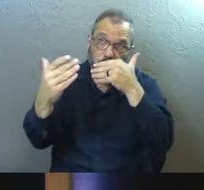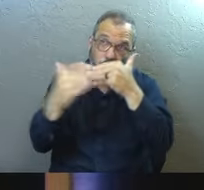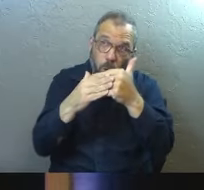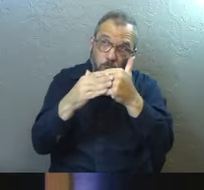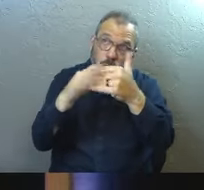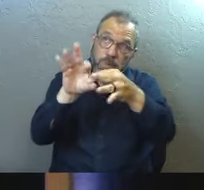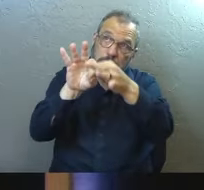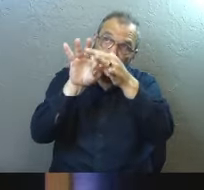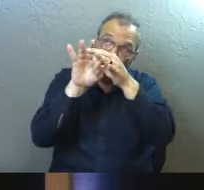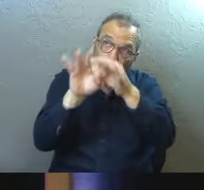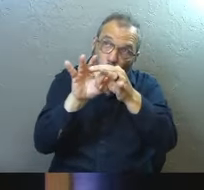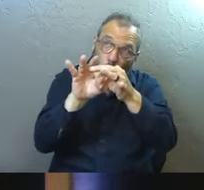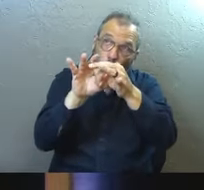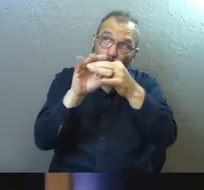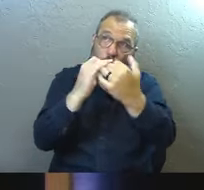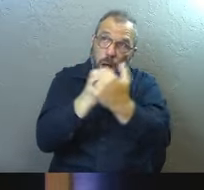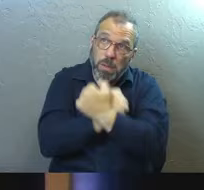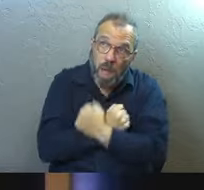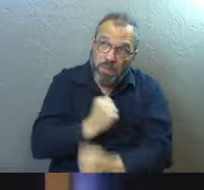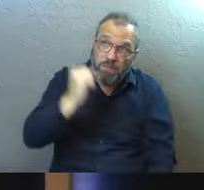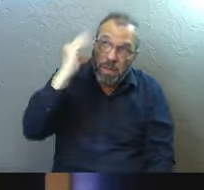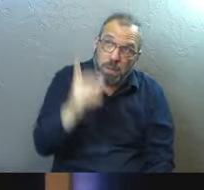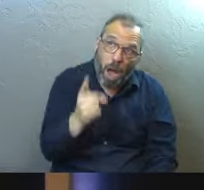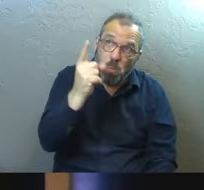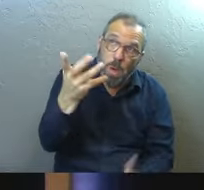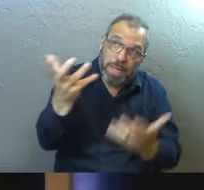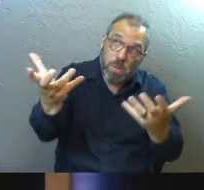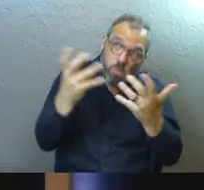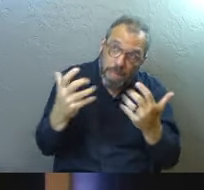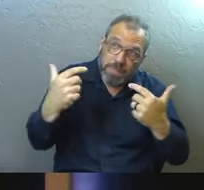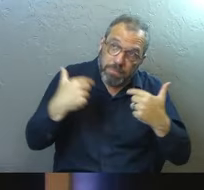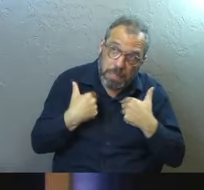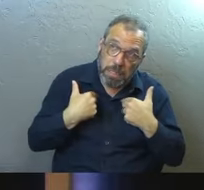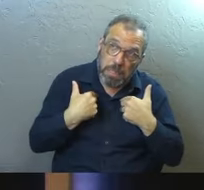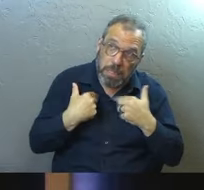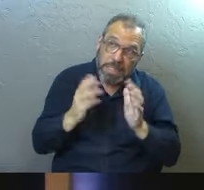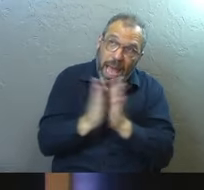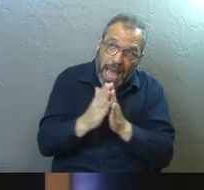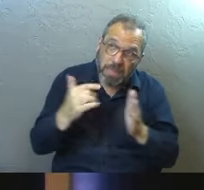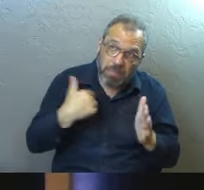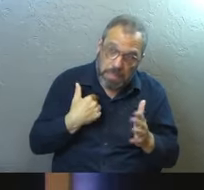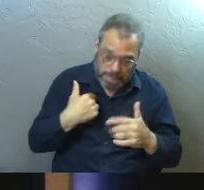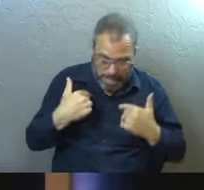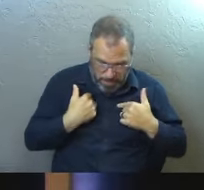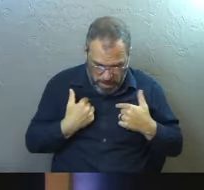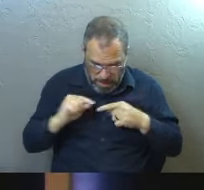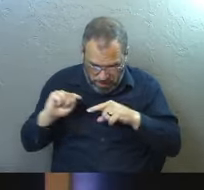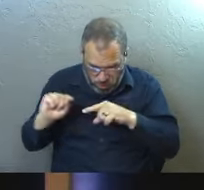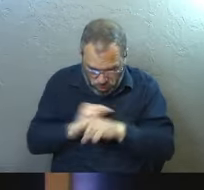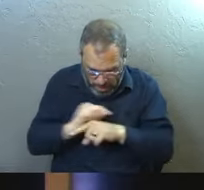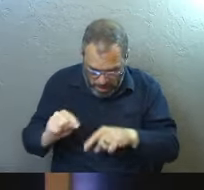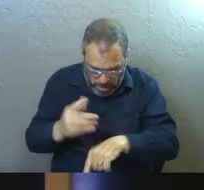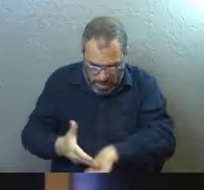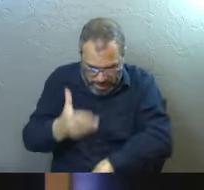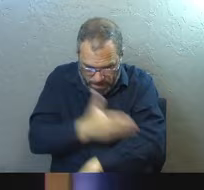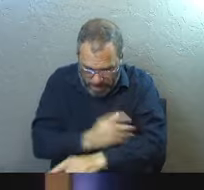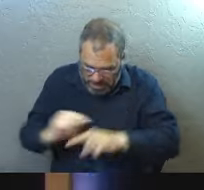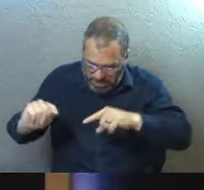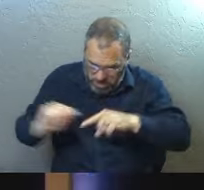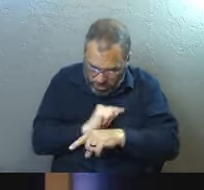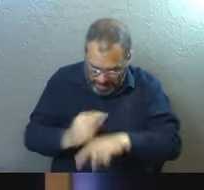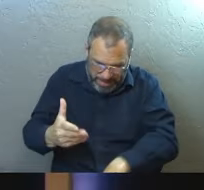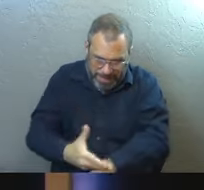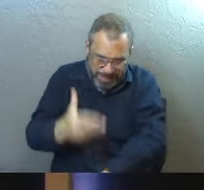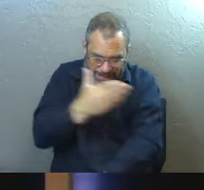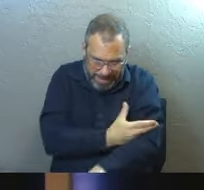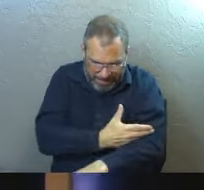want to stay connected. I want to love God the way he's asked me to love him. And I want to be a person who trains and get better